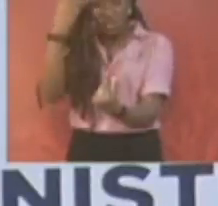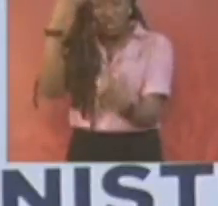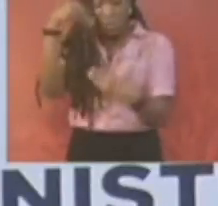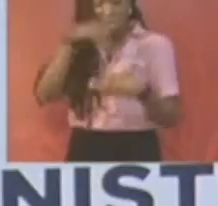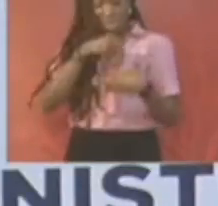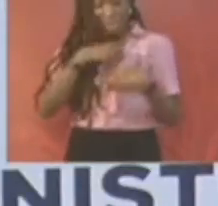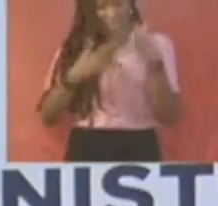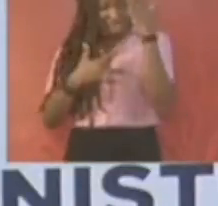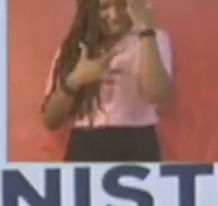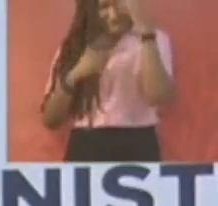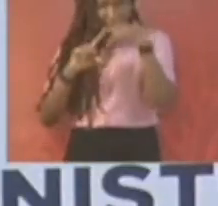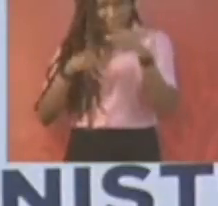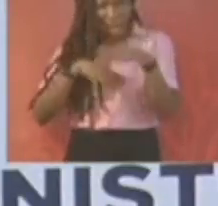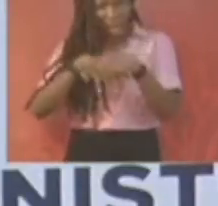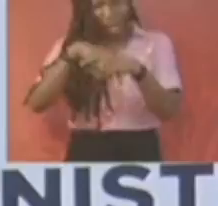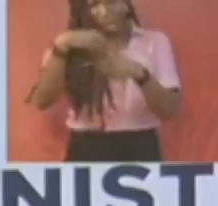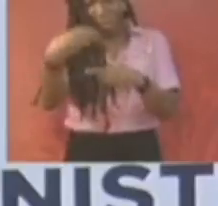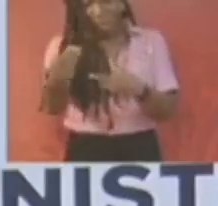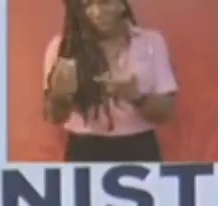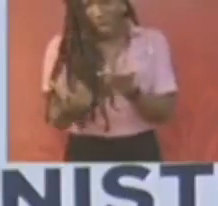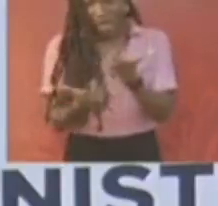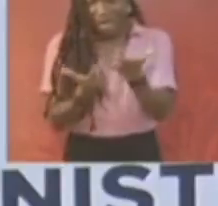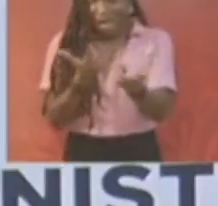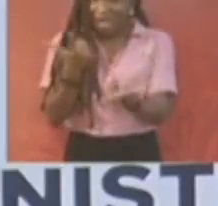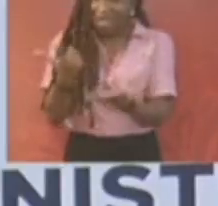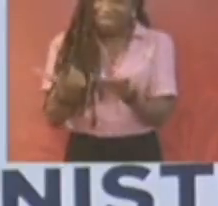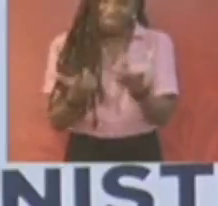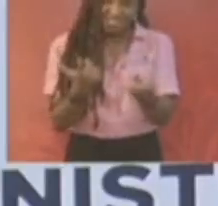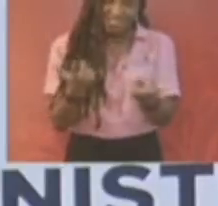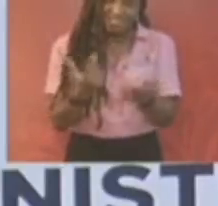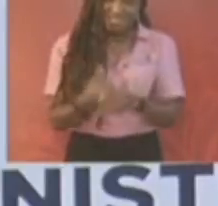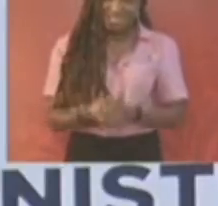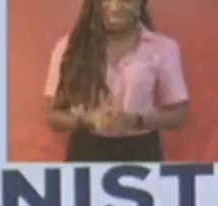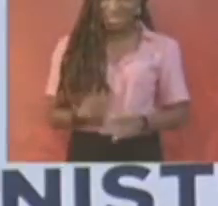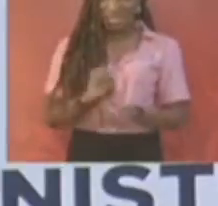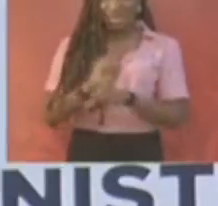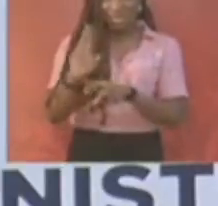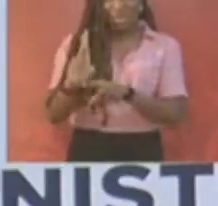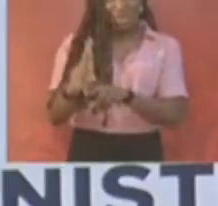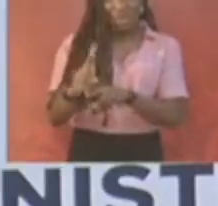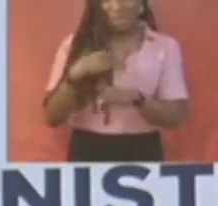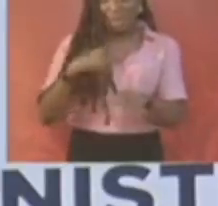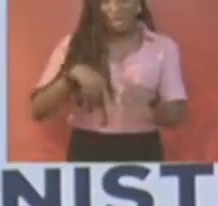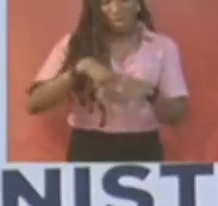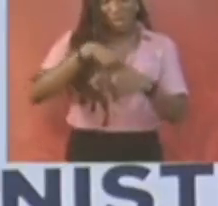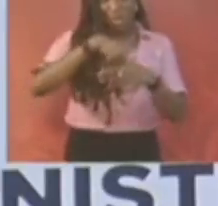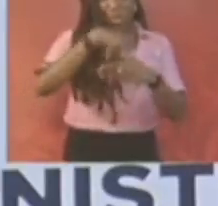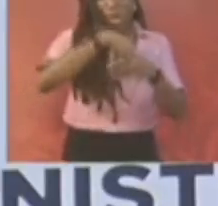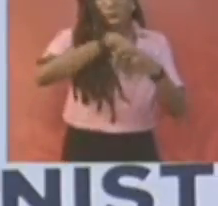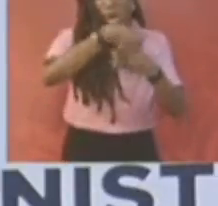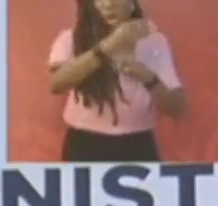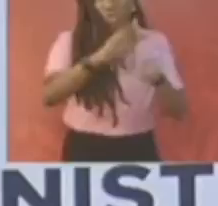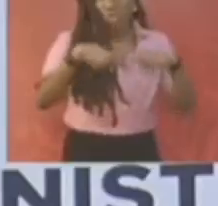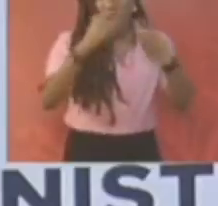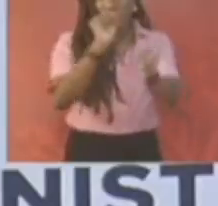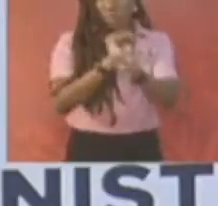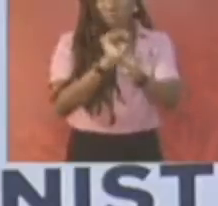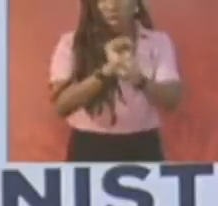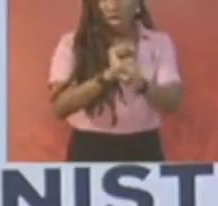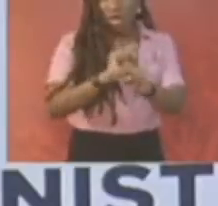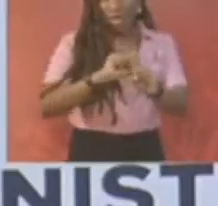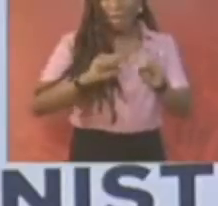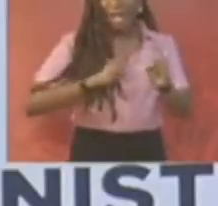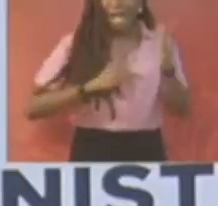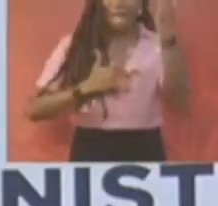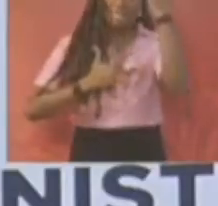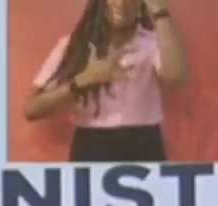think may not be corona. We don't know whether we present ourselves at work when we're ill, whether we follow